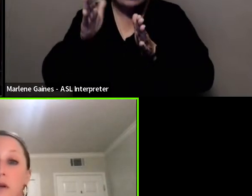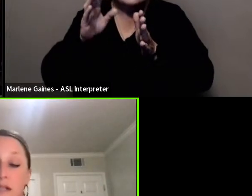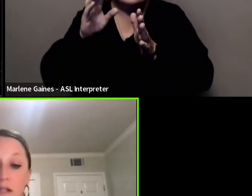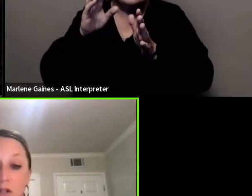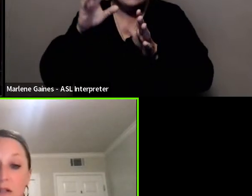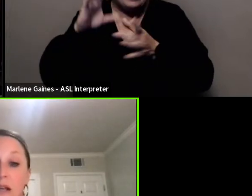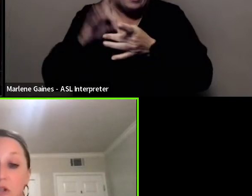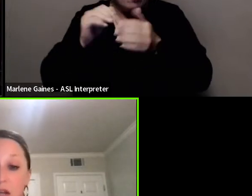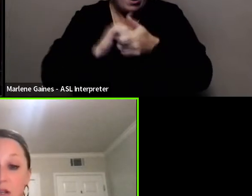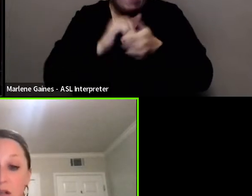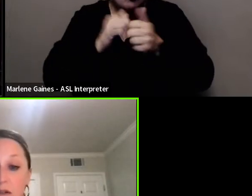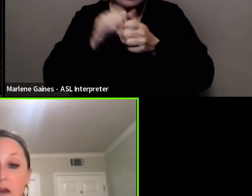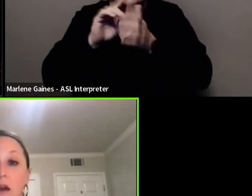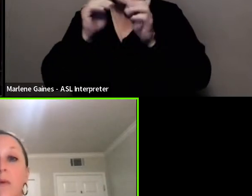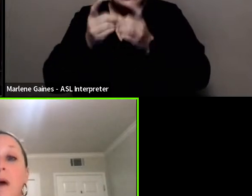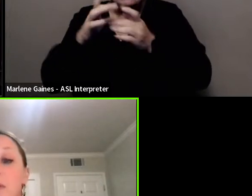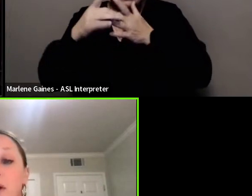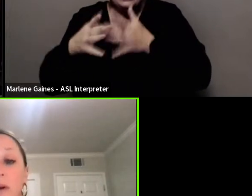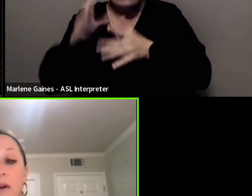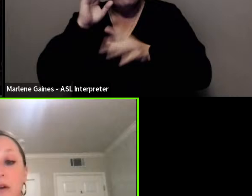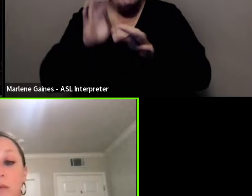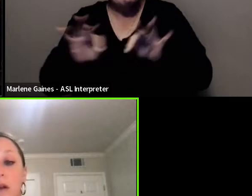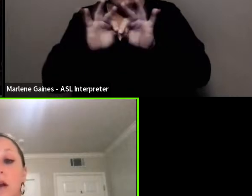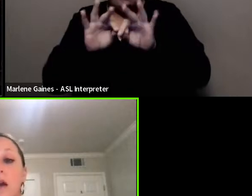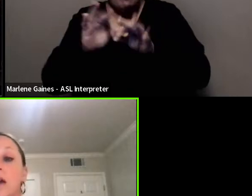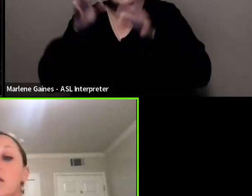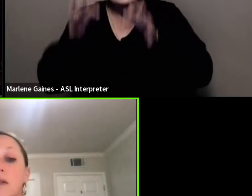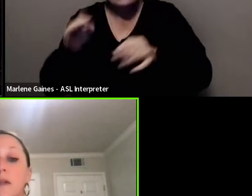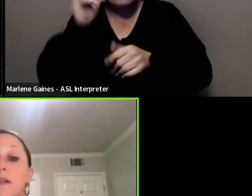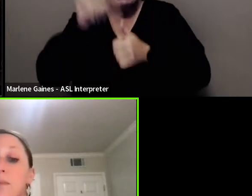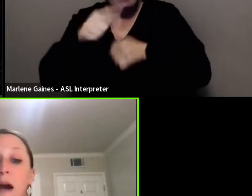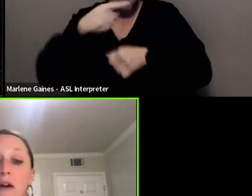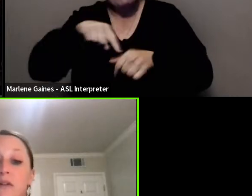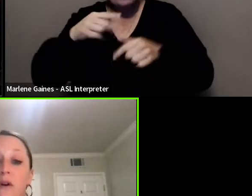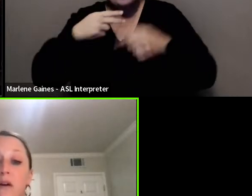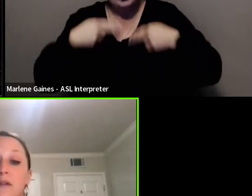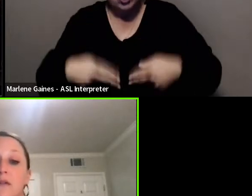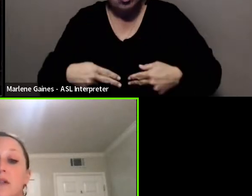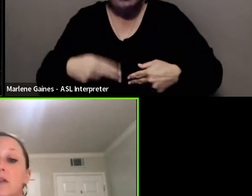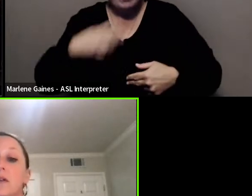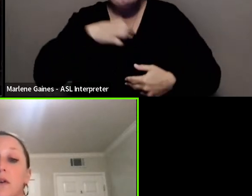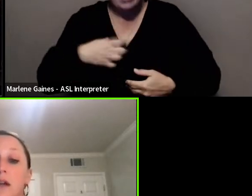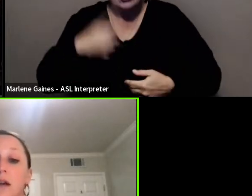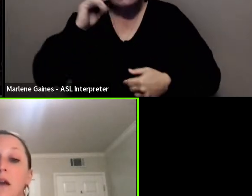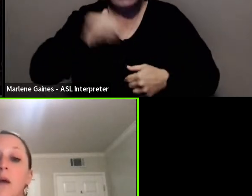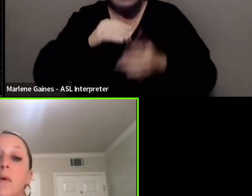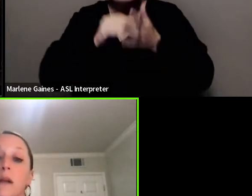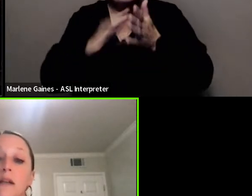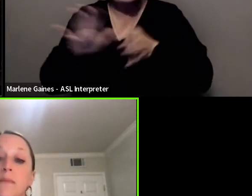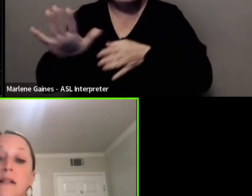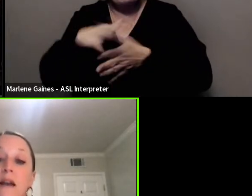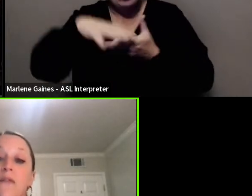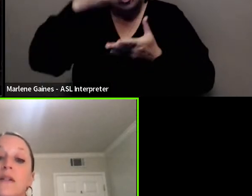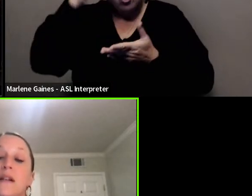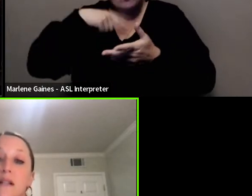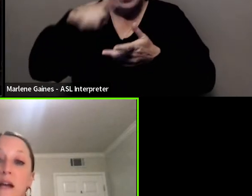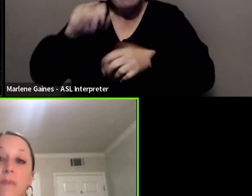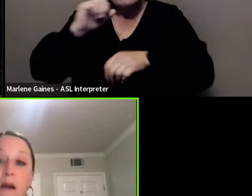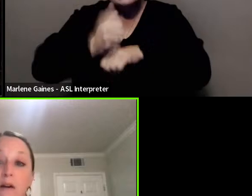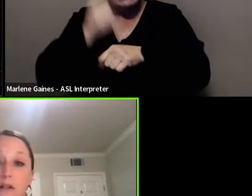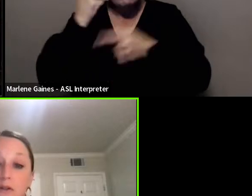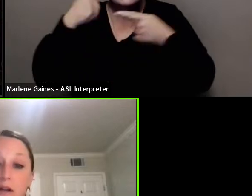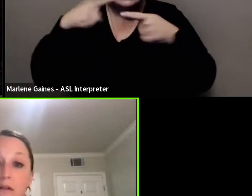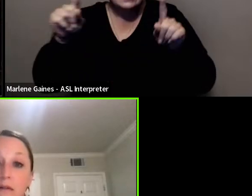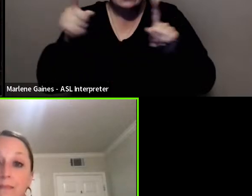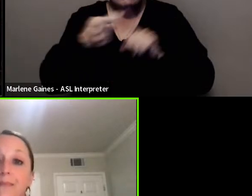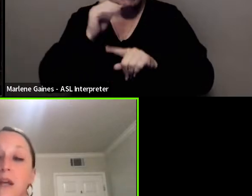such important decisions and changes. Remember that we are humans with deep passion for our students and their learning, but we need to be set up for success